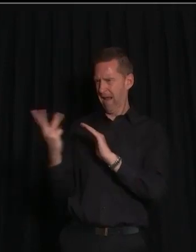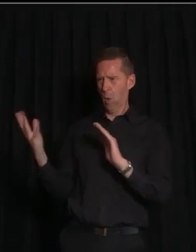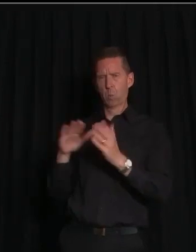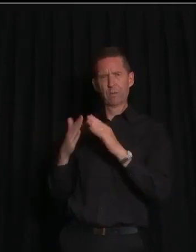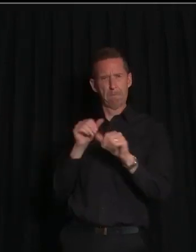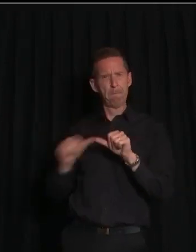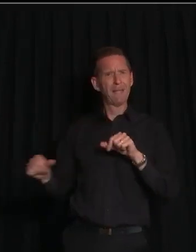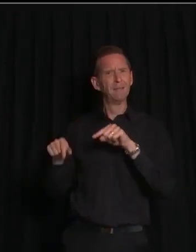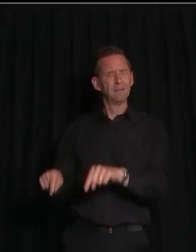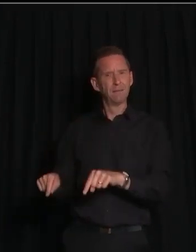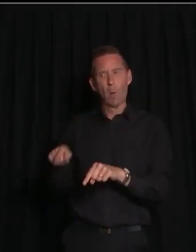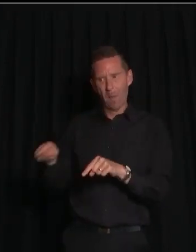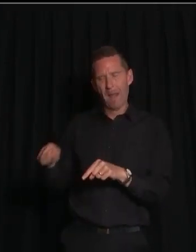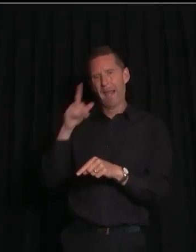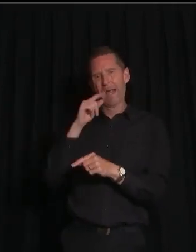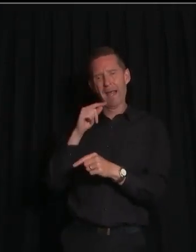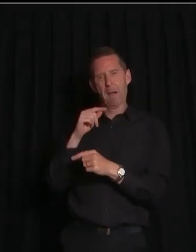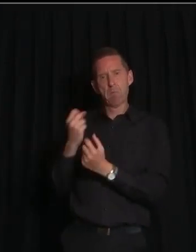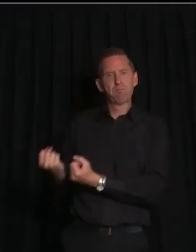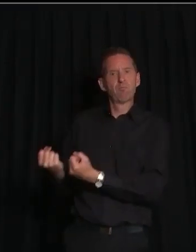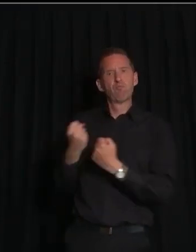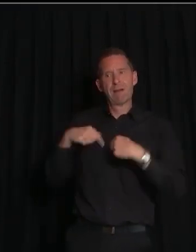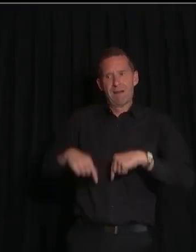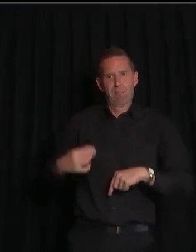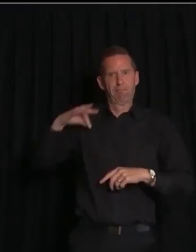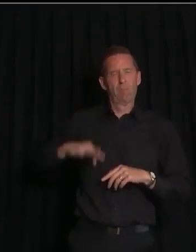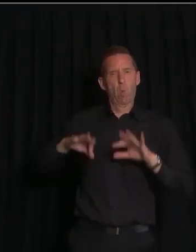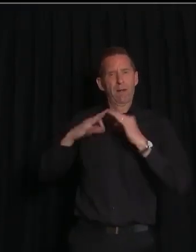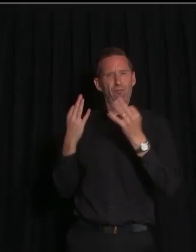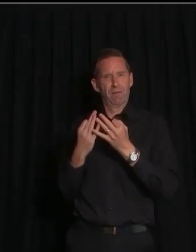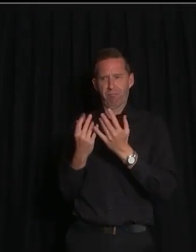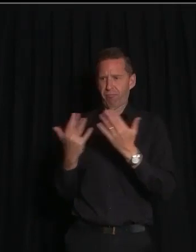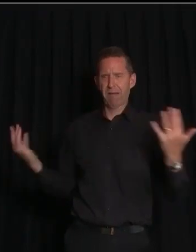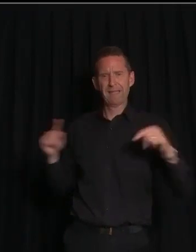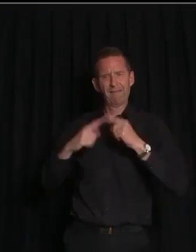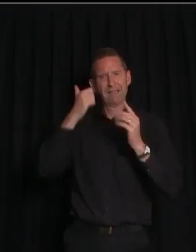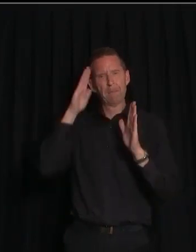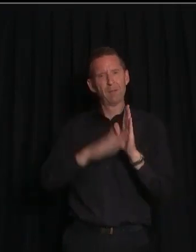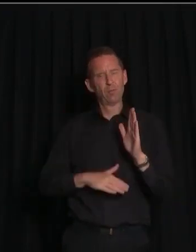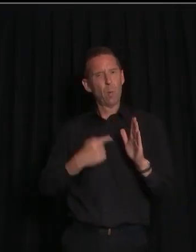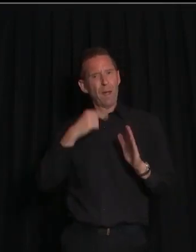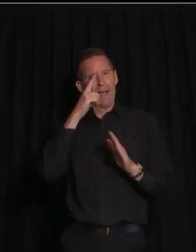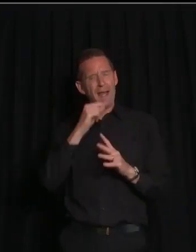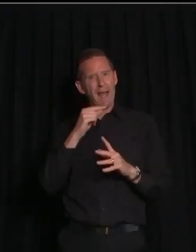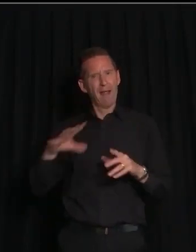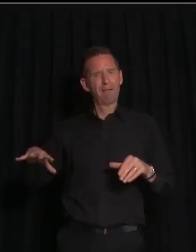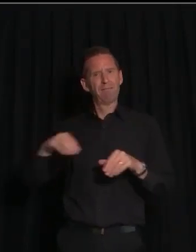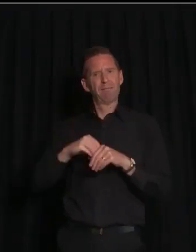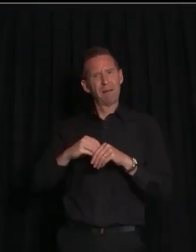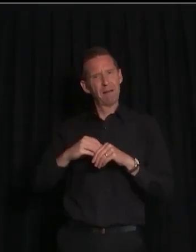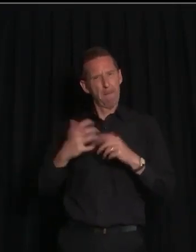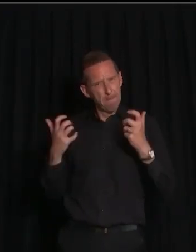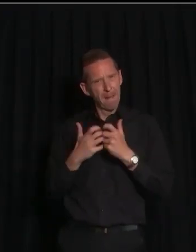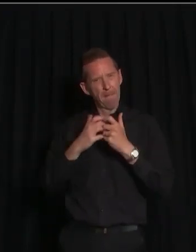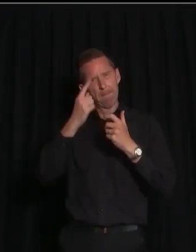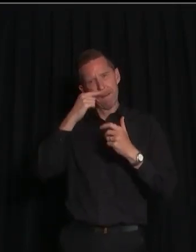can collectively bring together as many experiences as possible, so that we can include as many